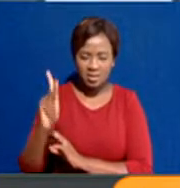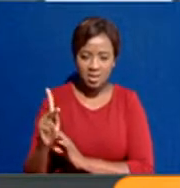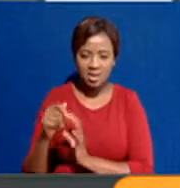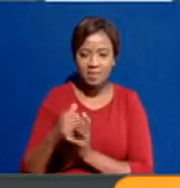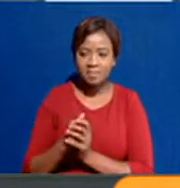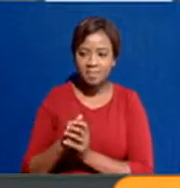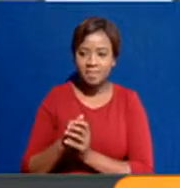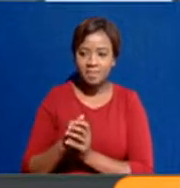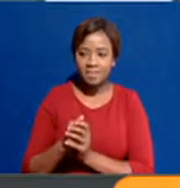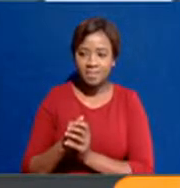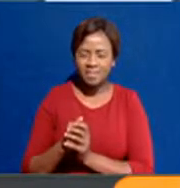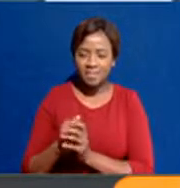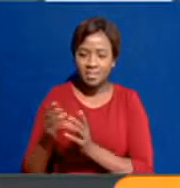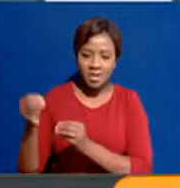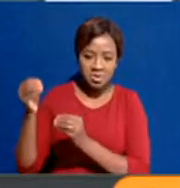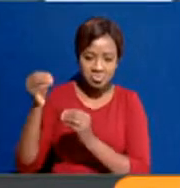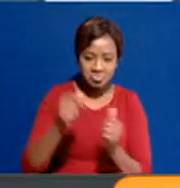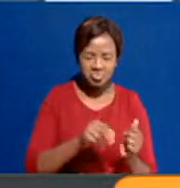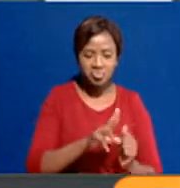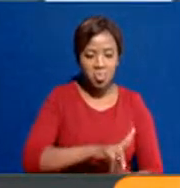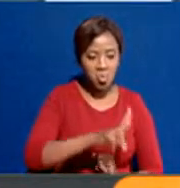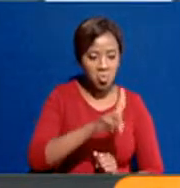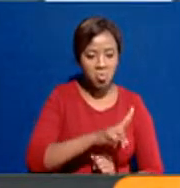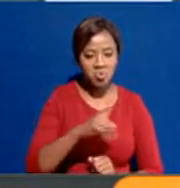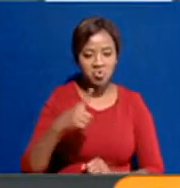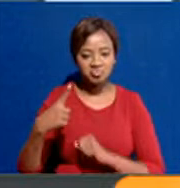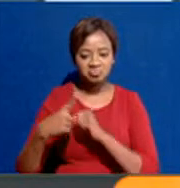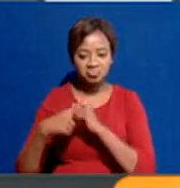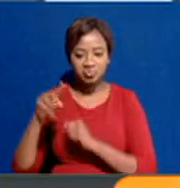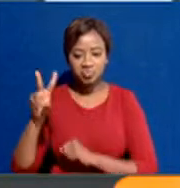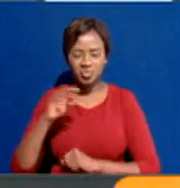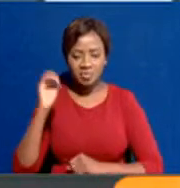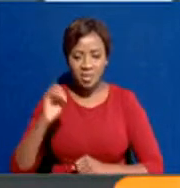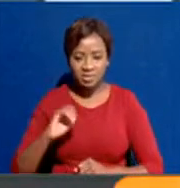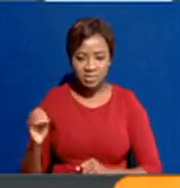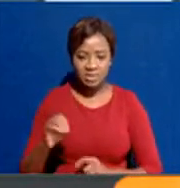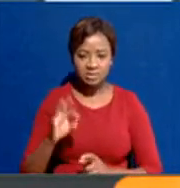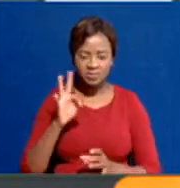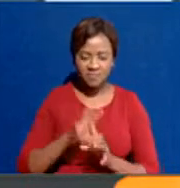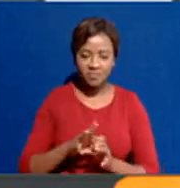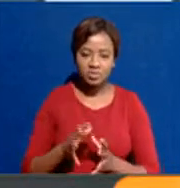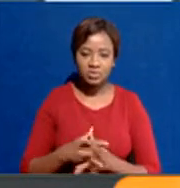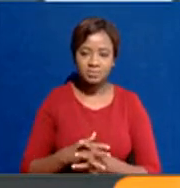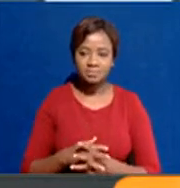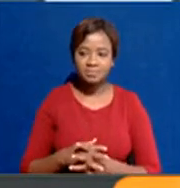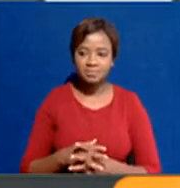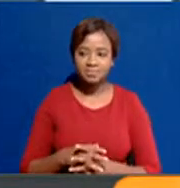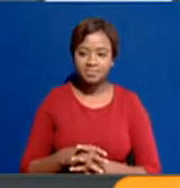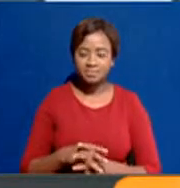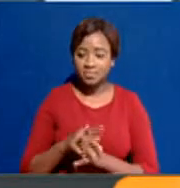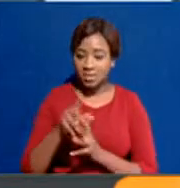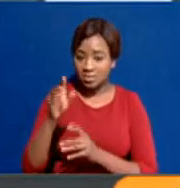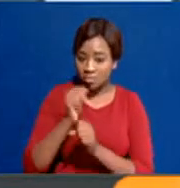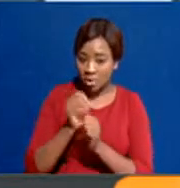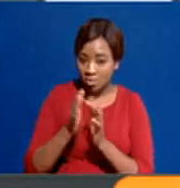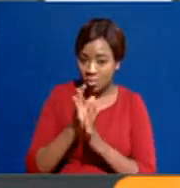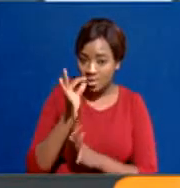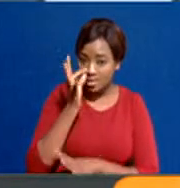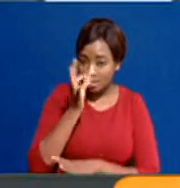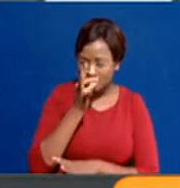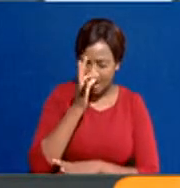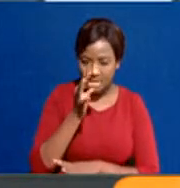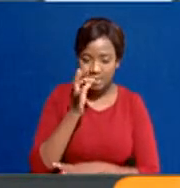beat Uhuru Kenyatta, 62% versus 31% of the vote. And then thereafter, there's a